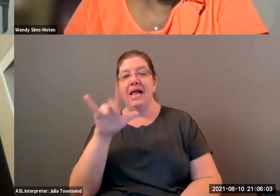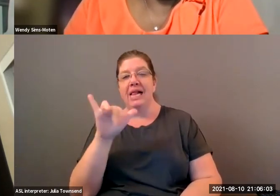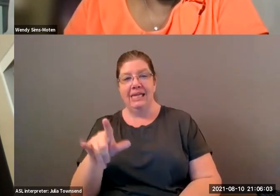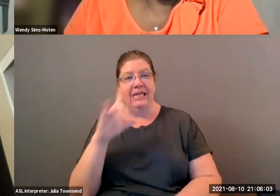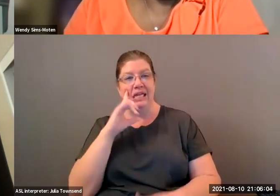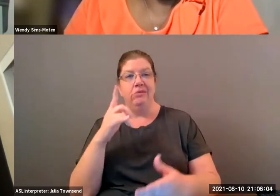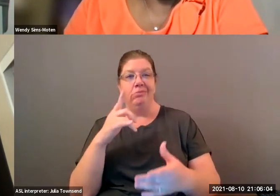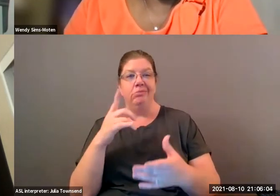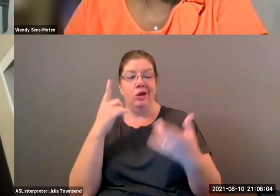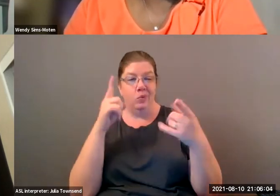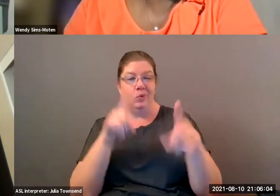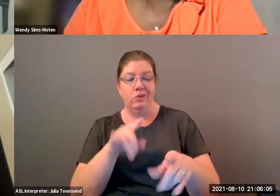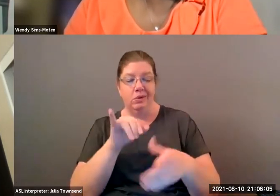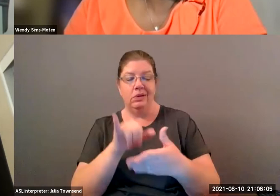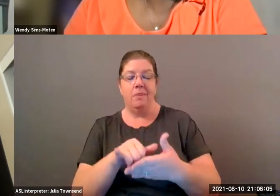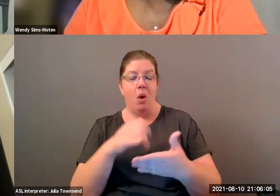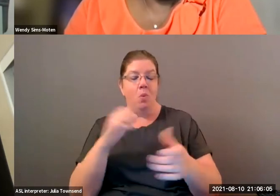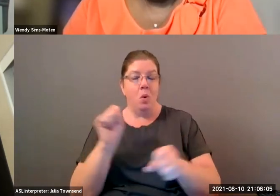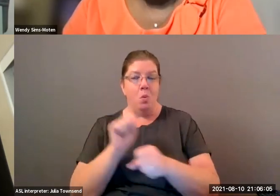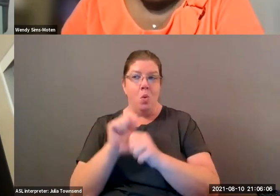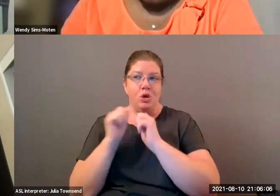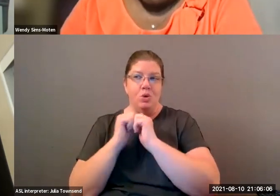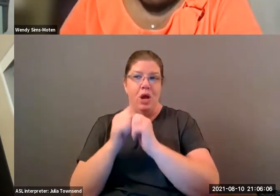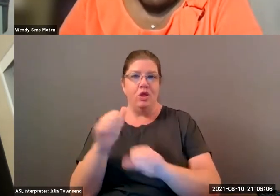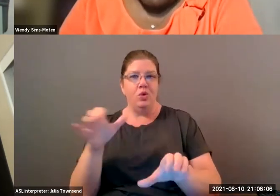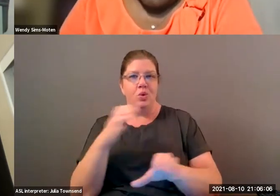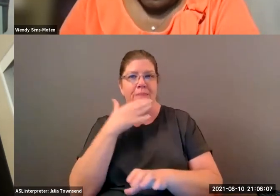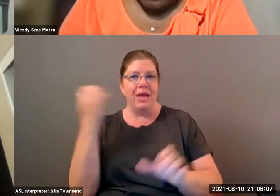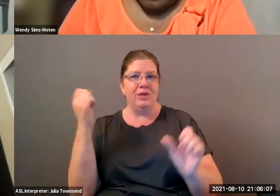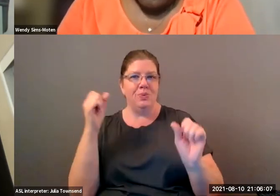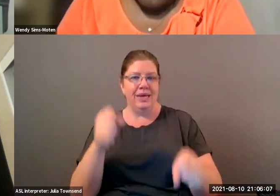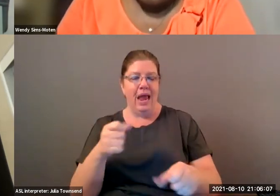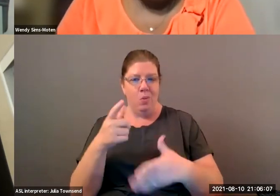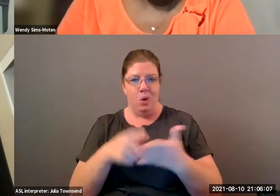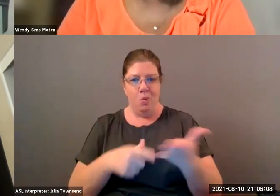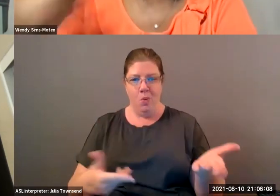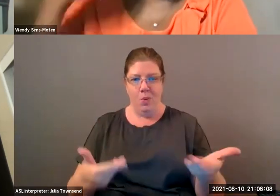together to do the best we can with the resources that we have.